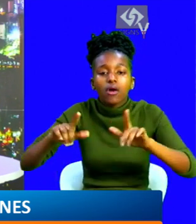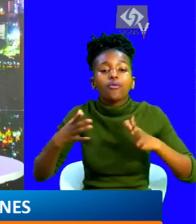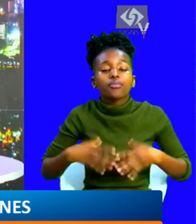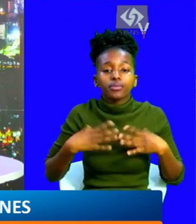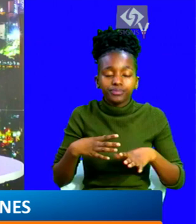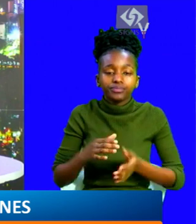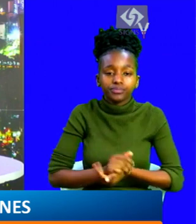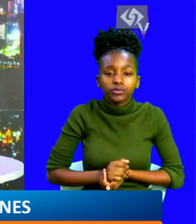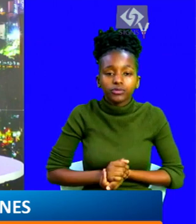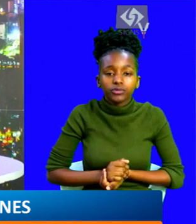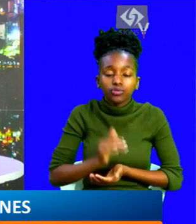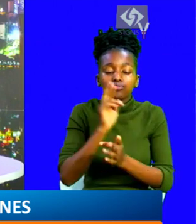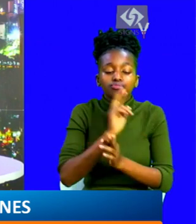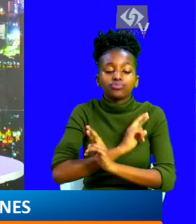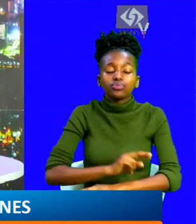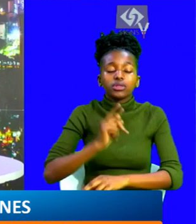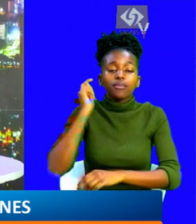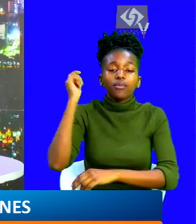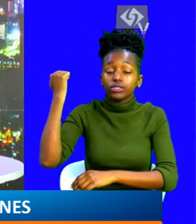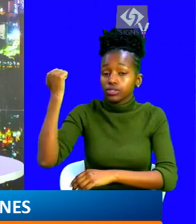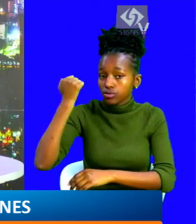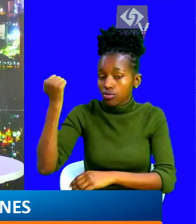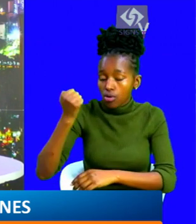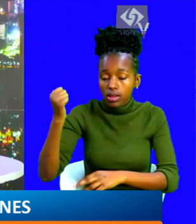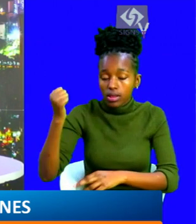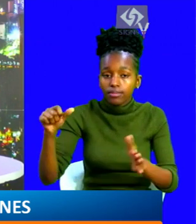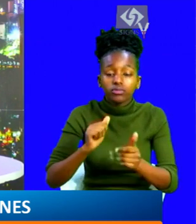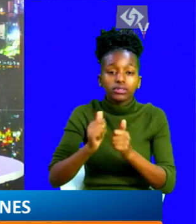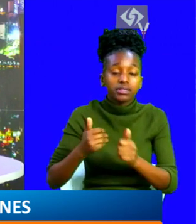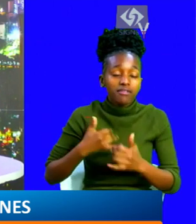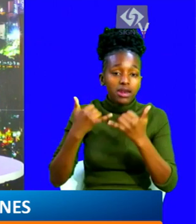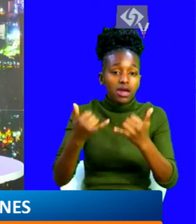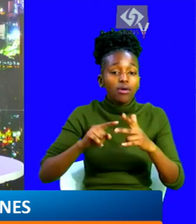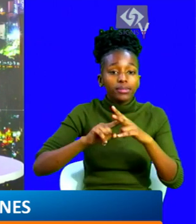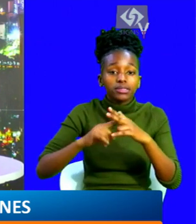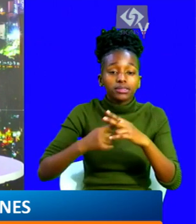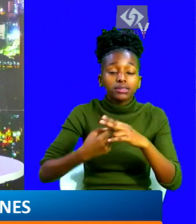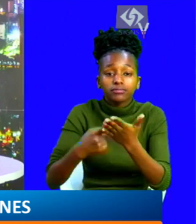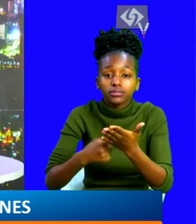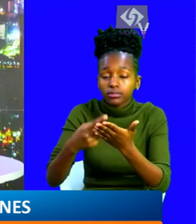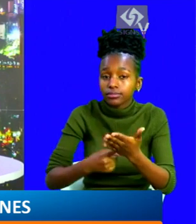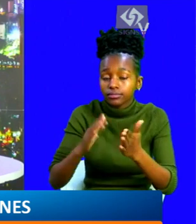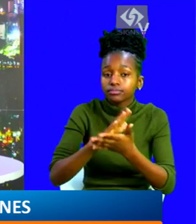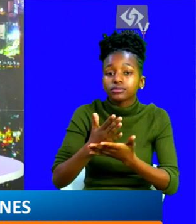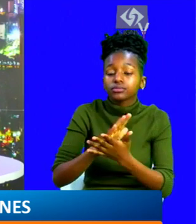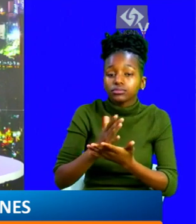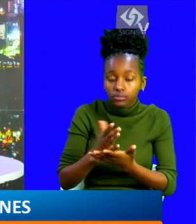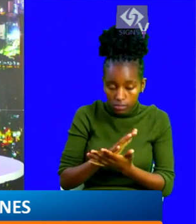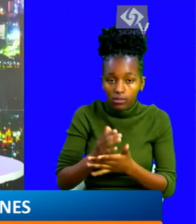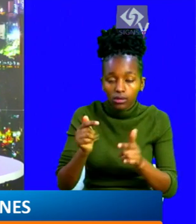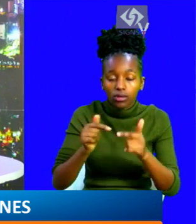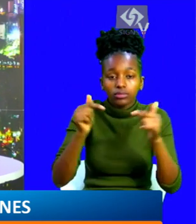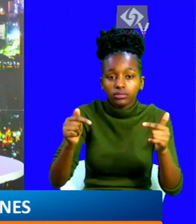Tumeona Mlolongo, tumeona Shauri Moyo, tumeona kila mali wakiharibu mali. Hiyo hapana maandamano. We want dignity for our young